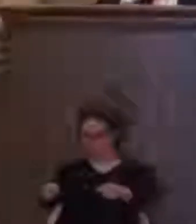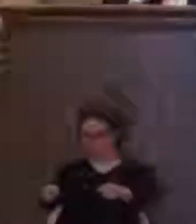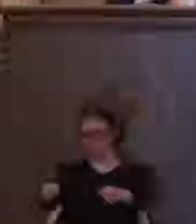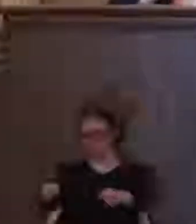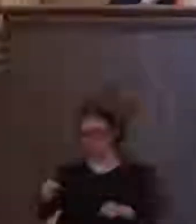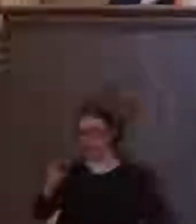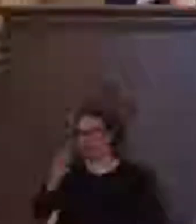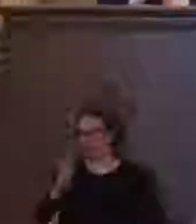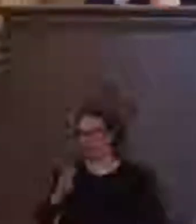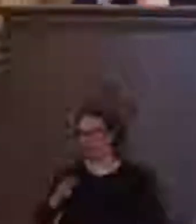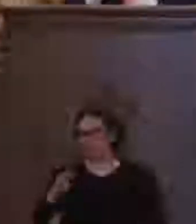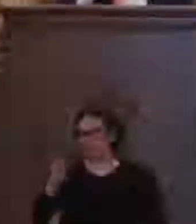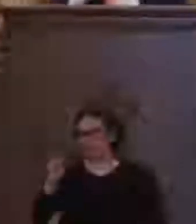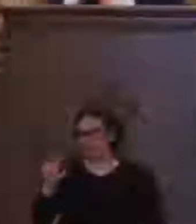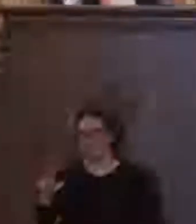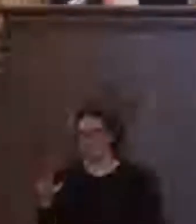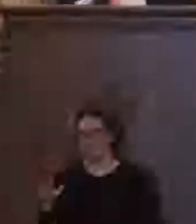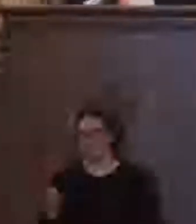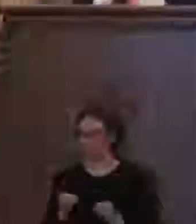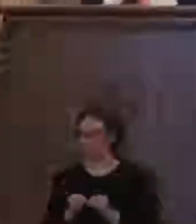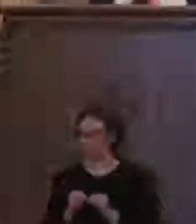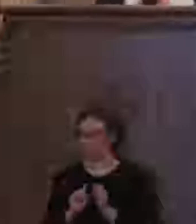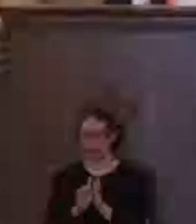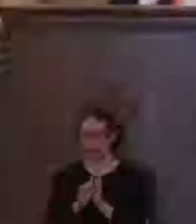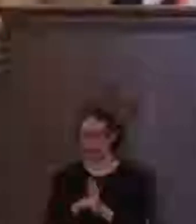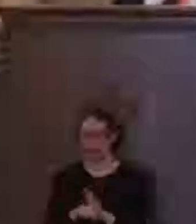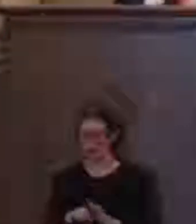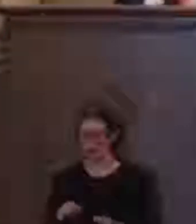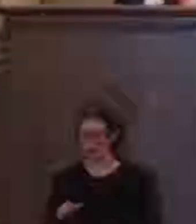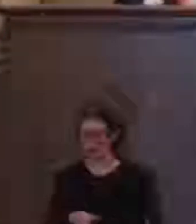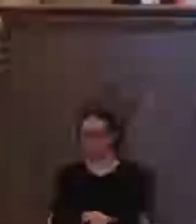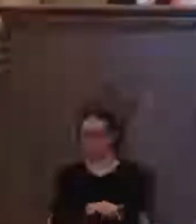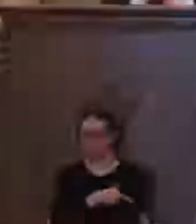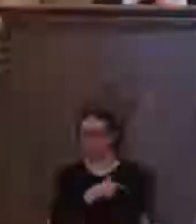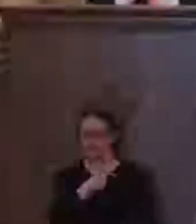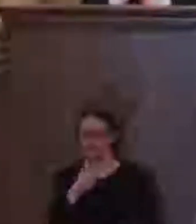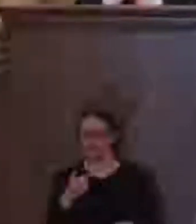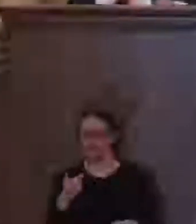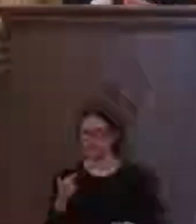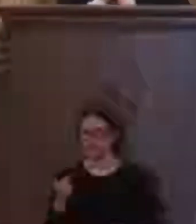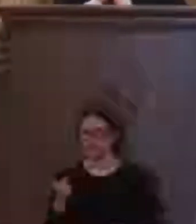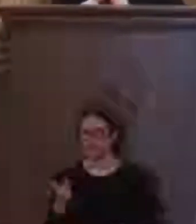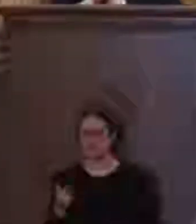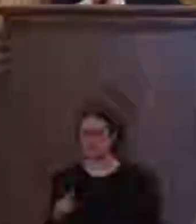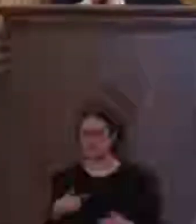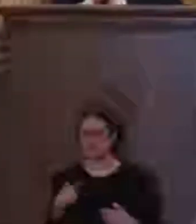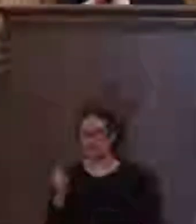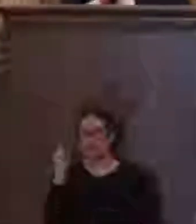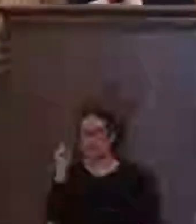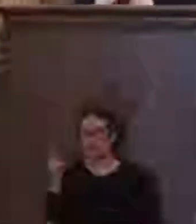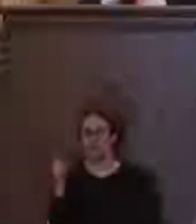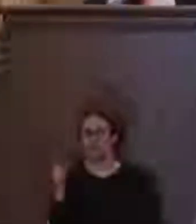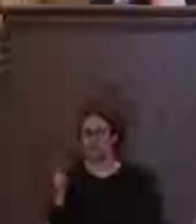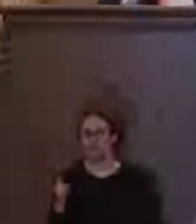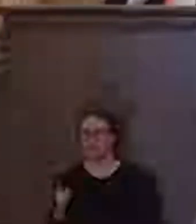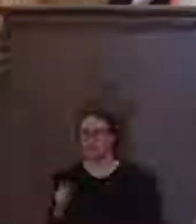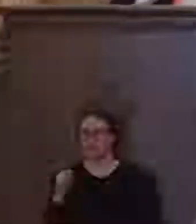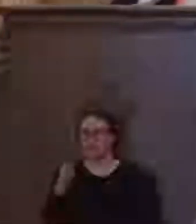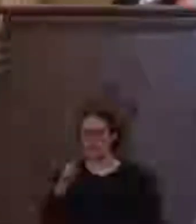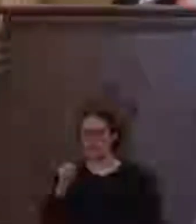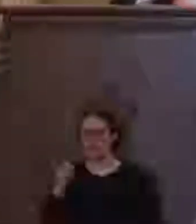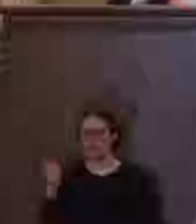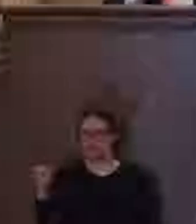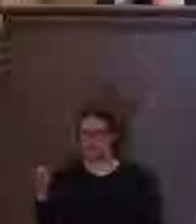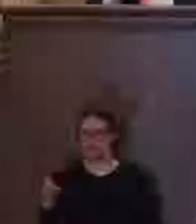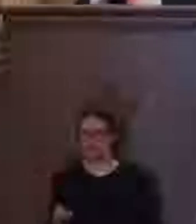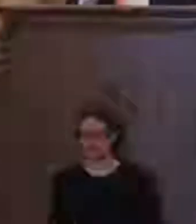like 4 or 5 hours longer. And it made no sense. I mean, it really did. And well, number one, you know, traffic happened.